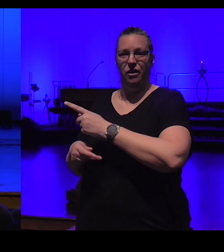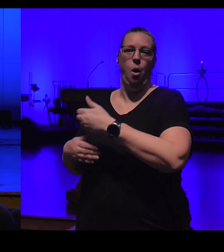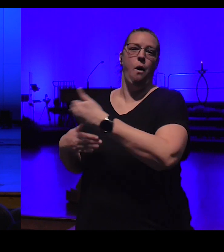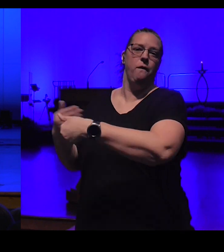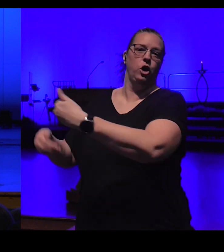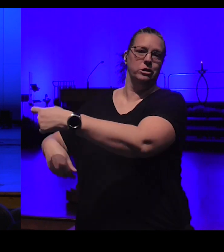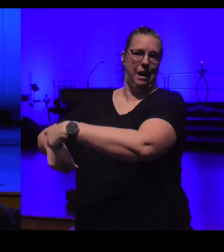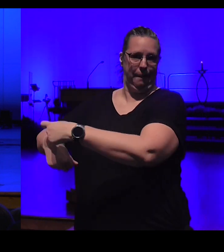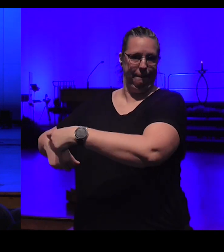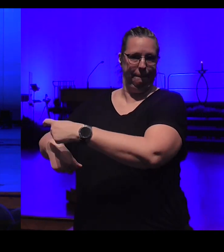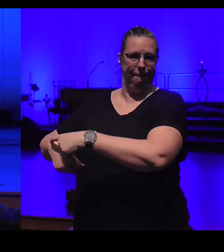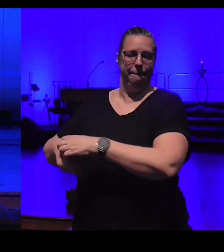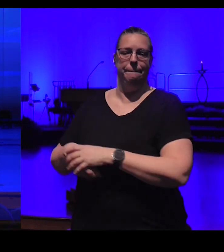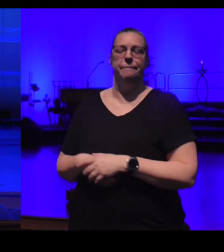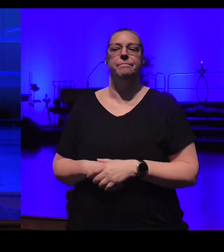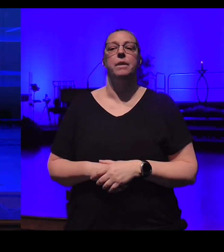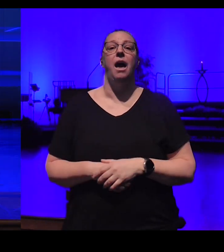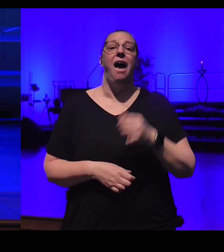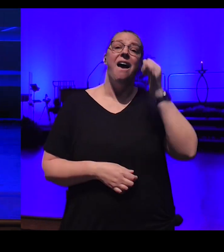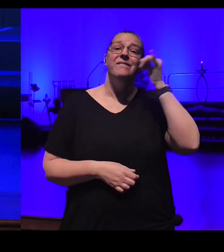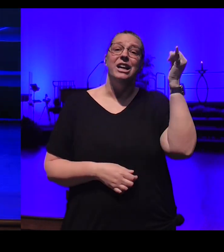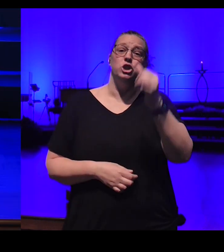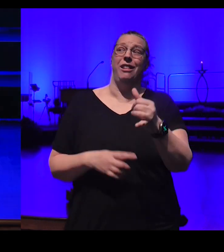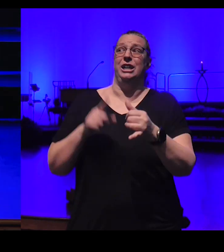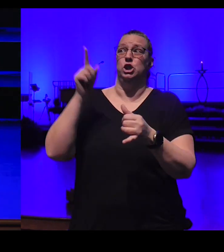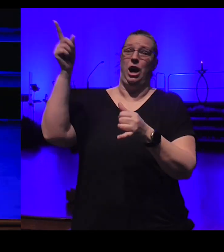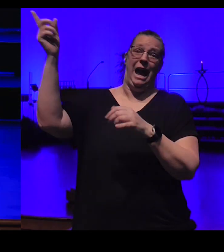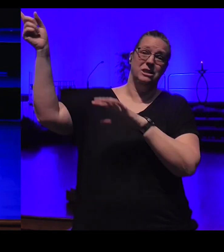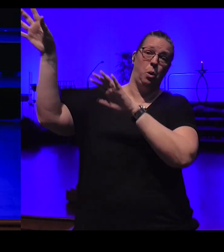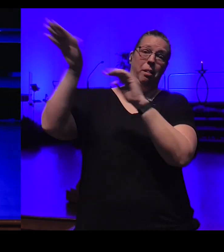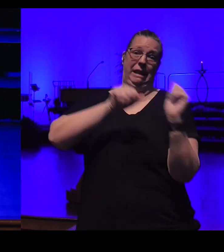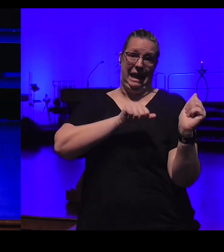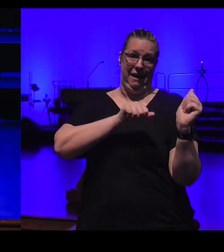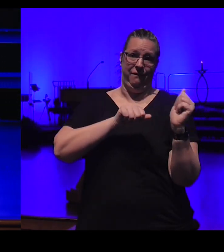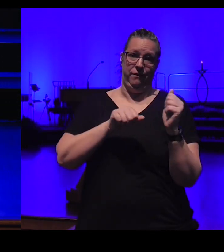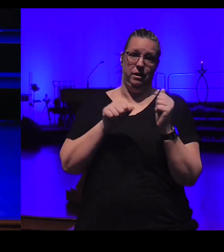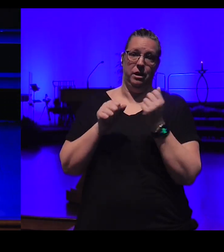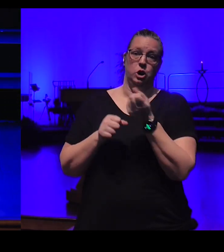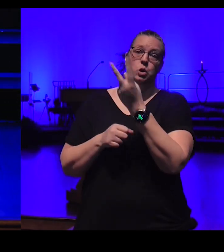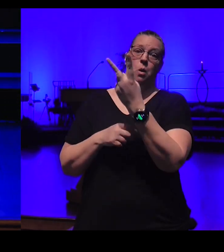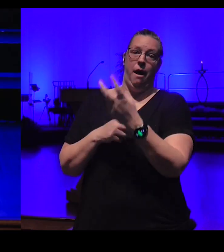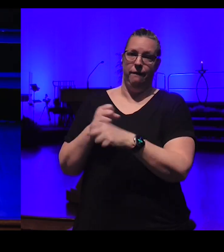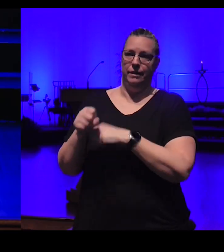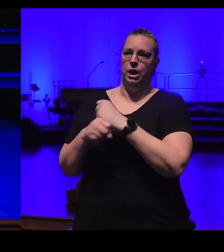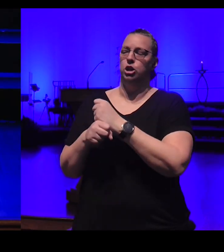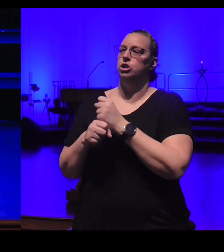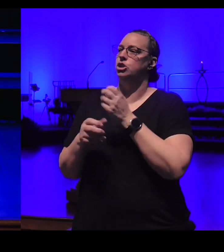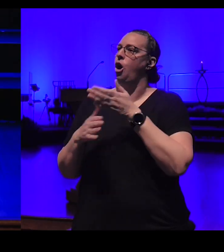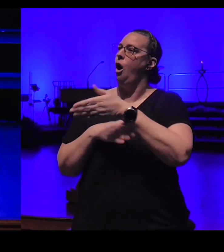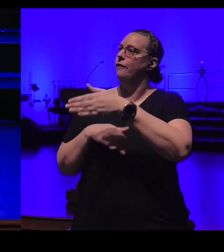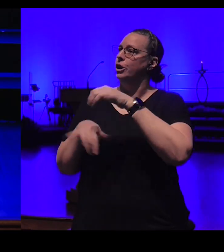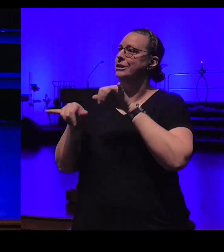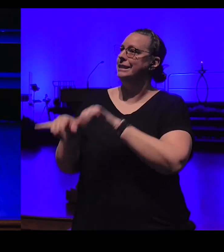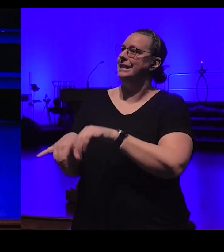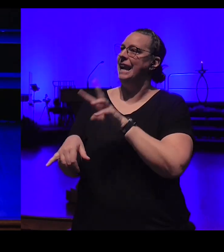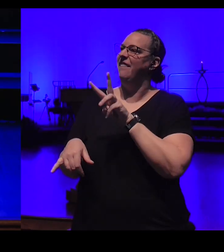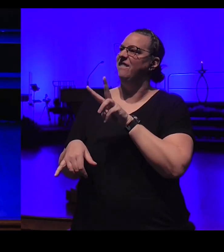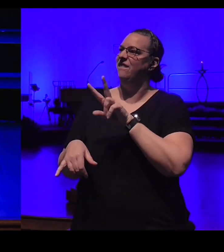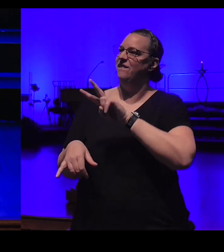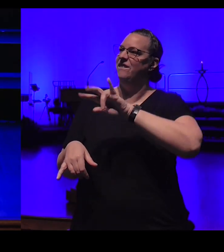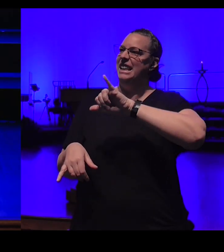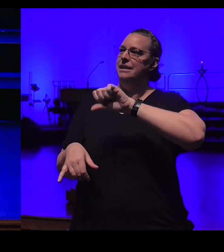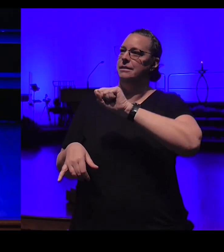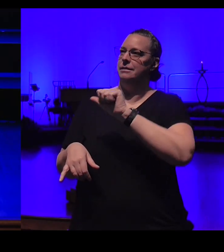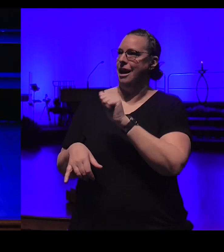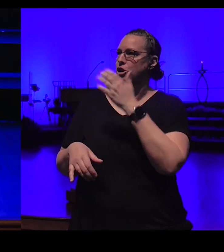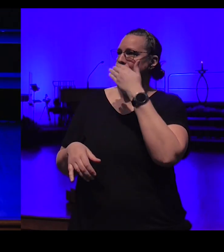Eventually Tenzin was forced to leave her cave. She overstayed her visa. Maybe she forgot what year it was. I